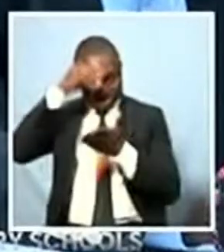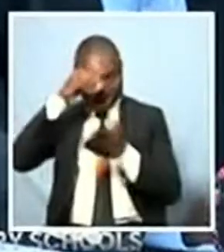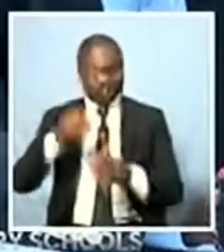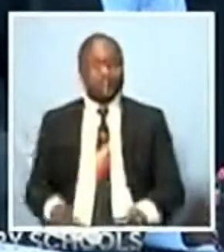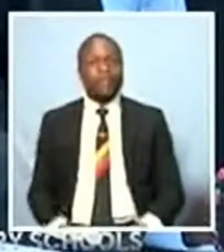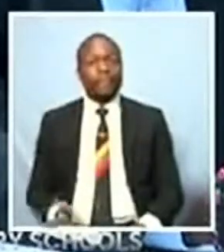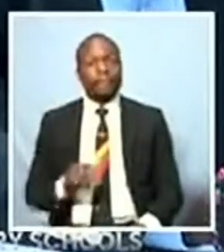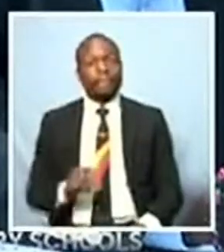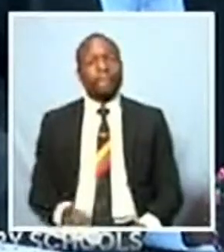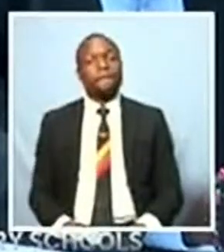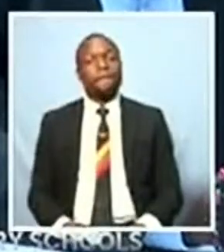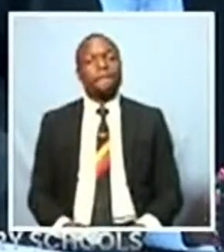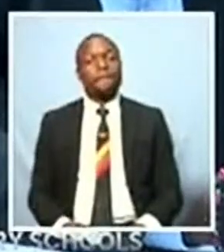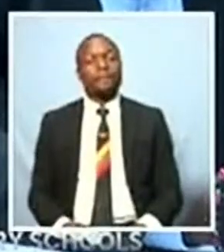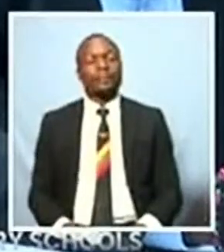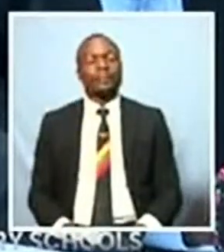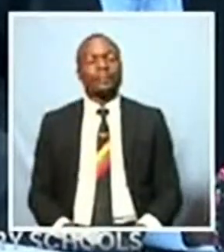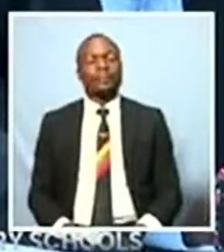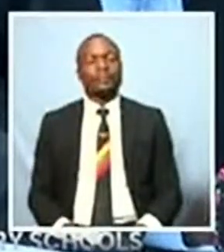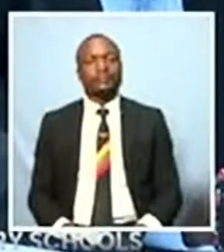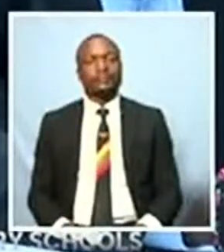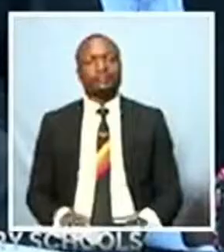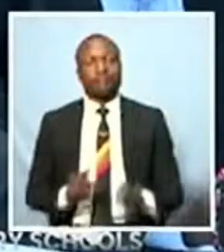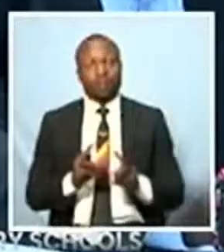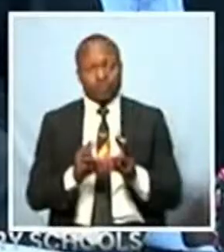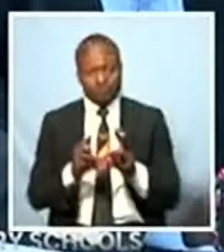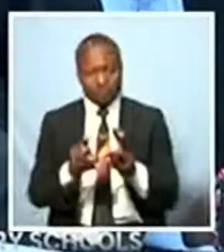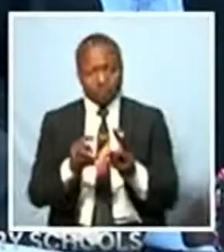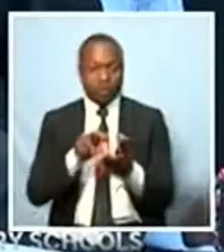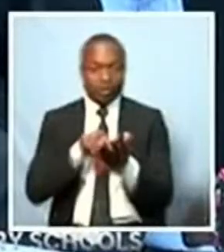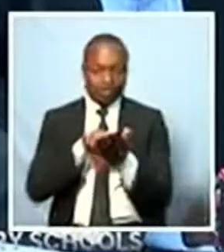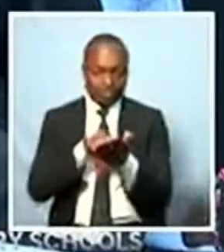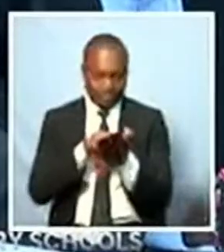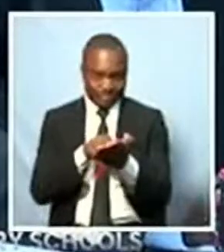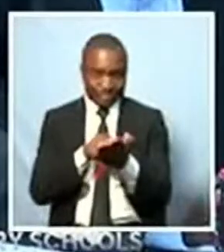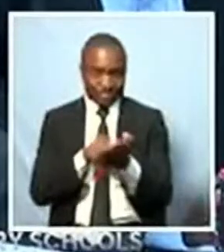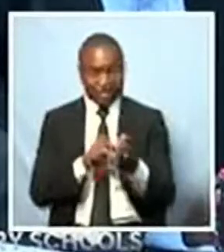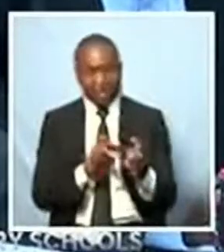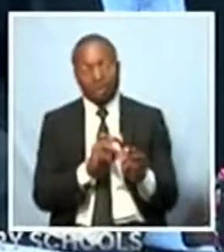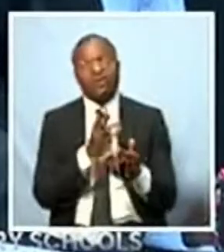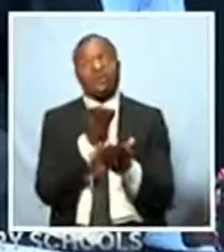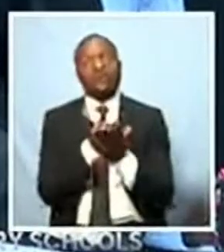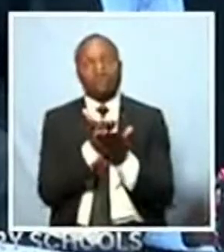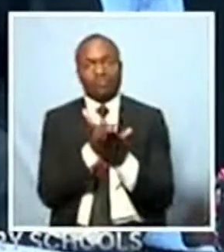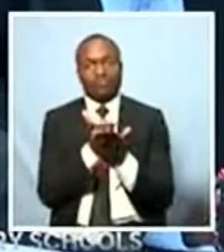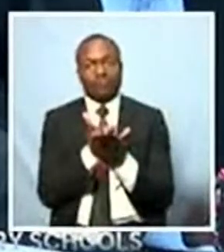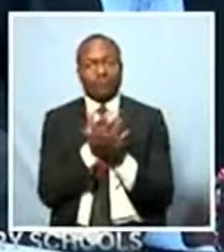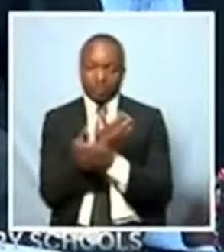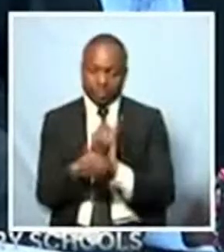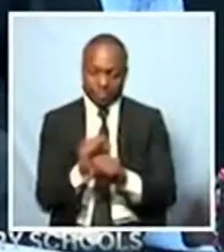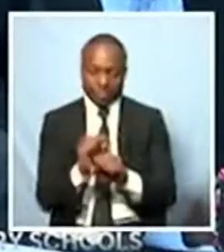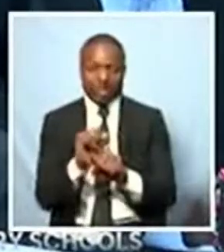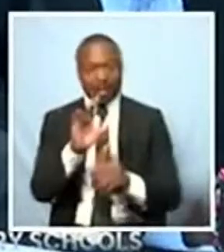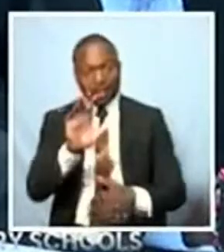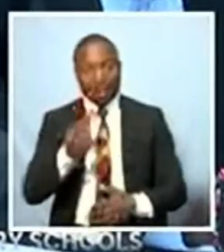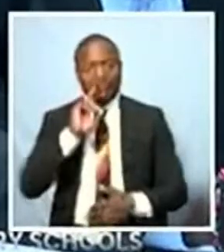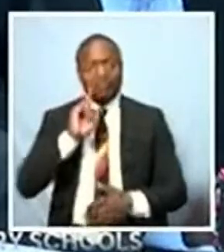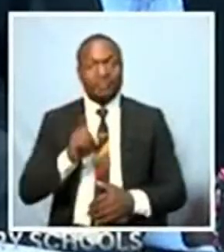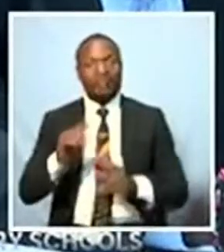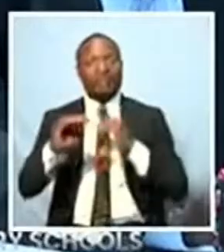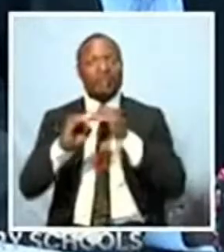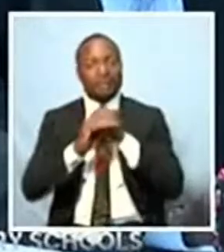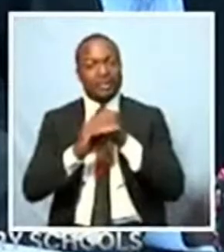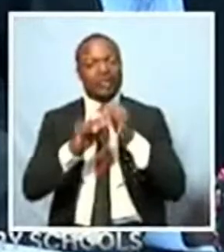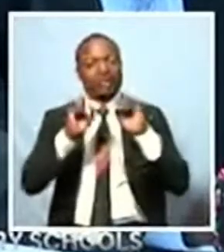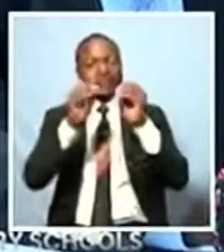as a way of recommending a way forward, we are saying that there should be equal teacher